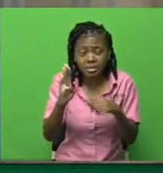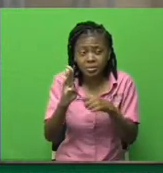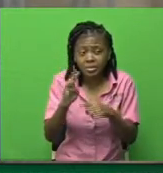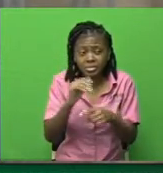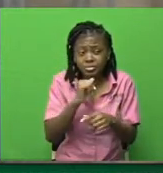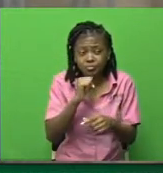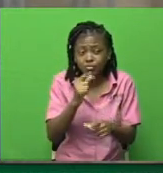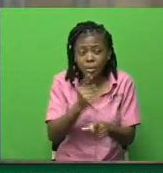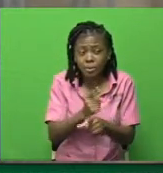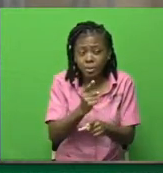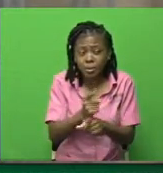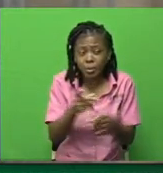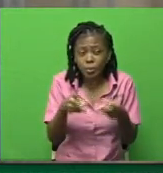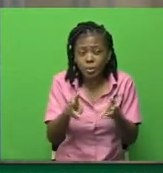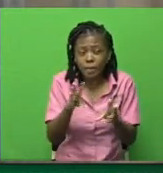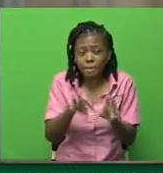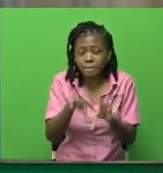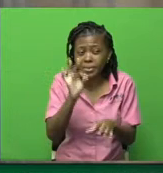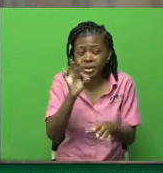Ramada